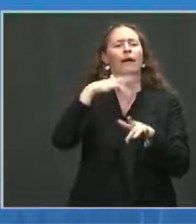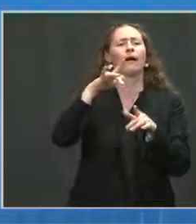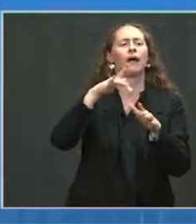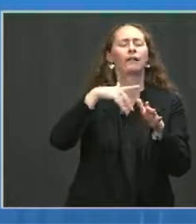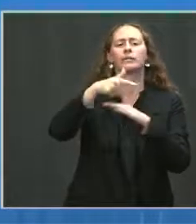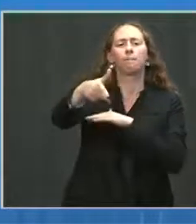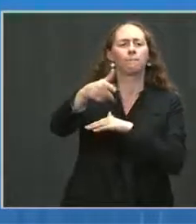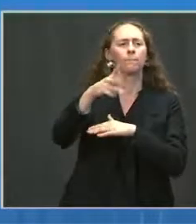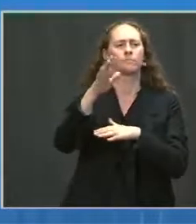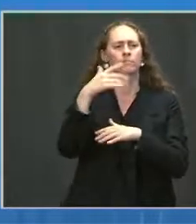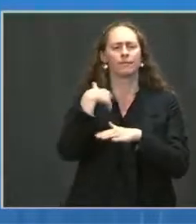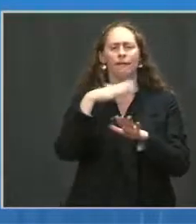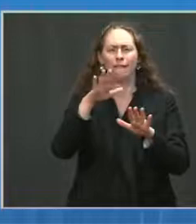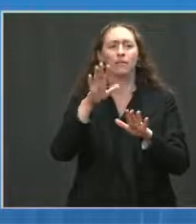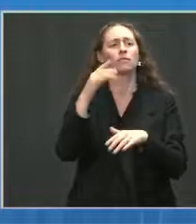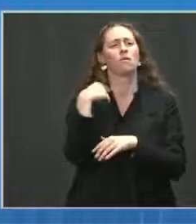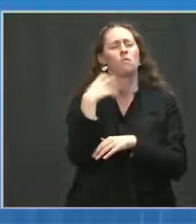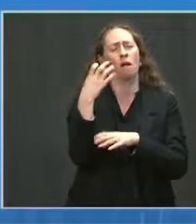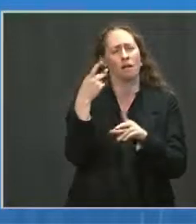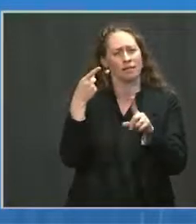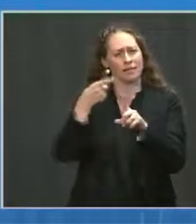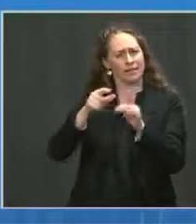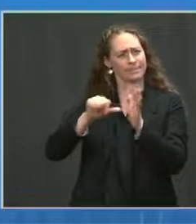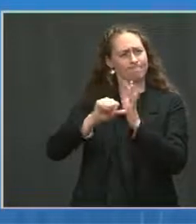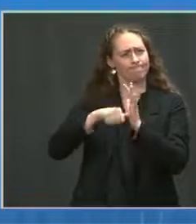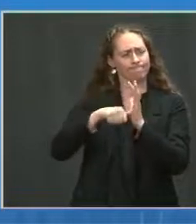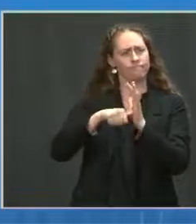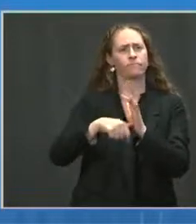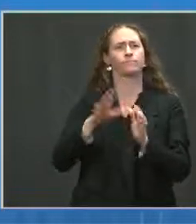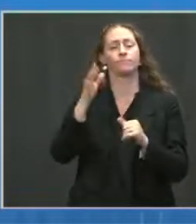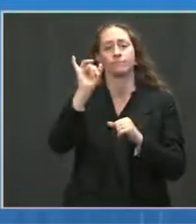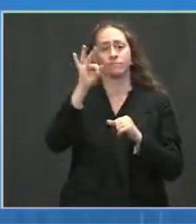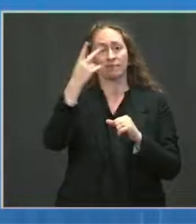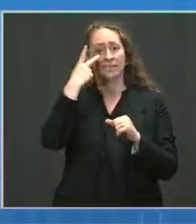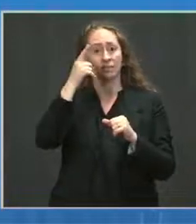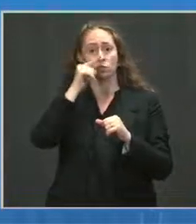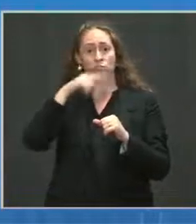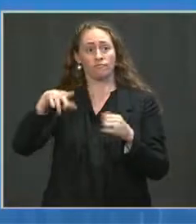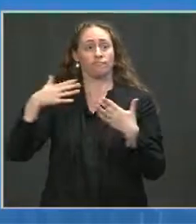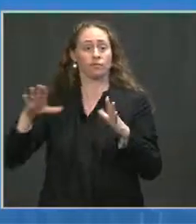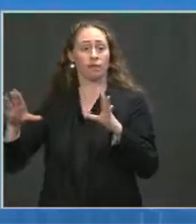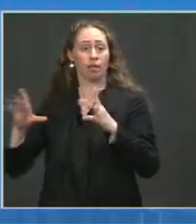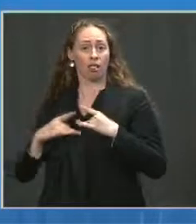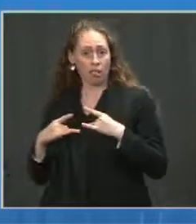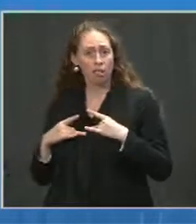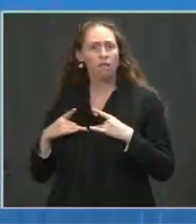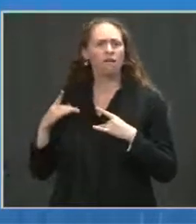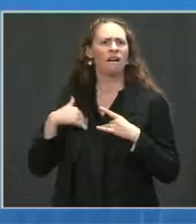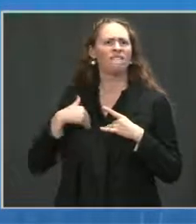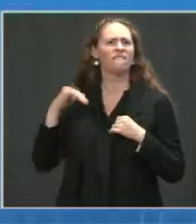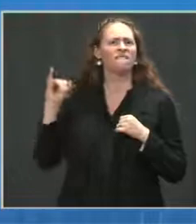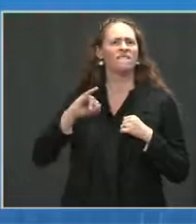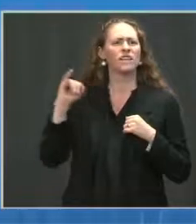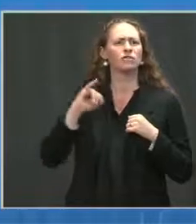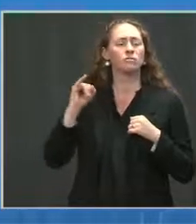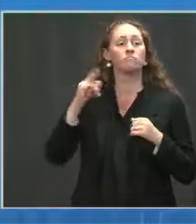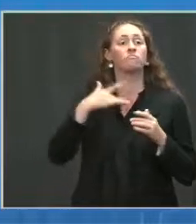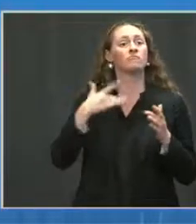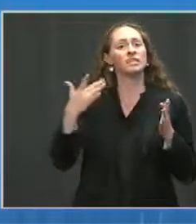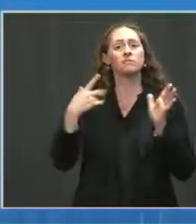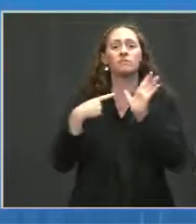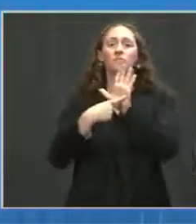When you look at breakthrough infections, as I mentioned, they're expected and are usually asymptomatic. As of